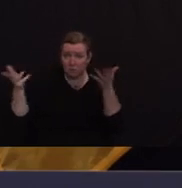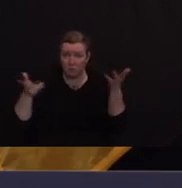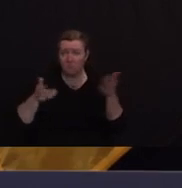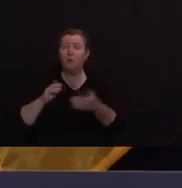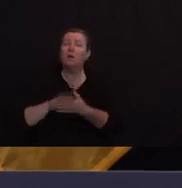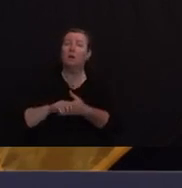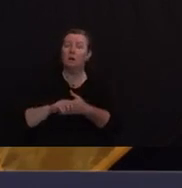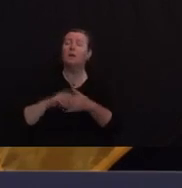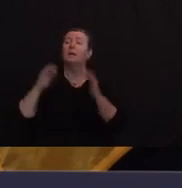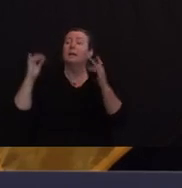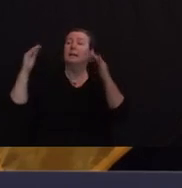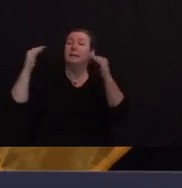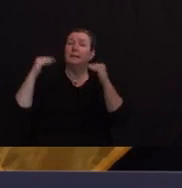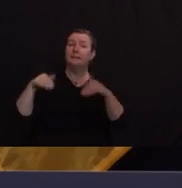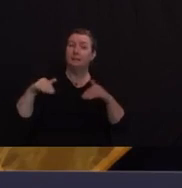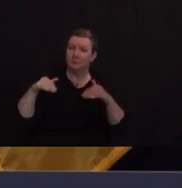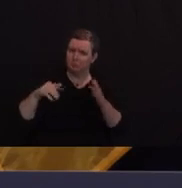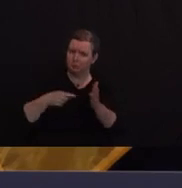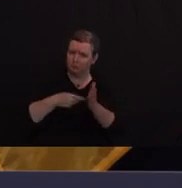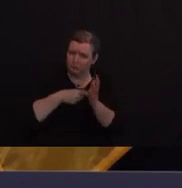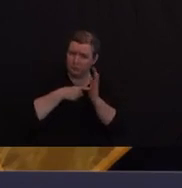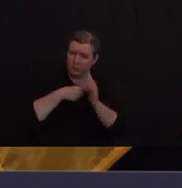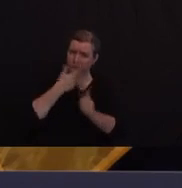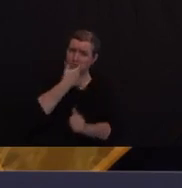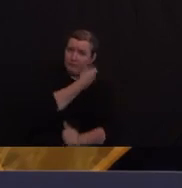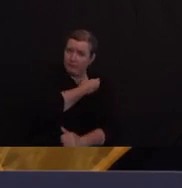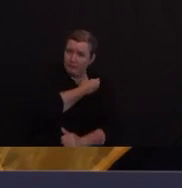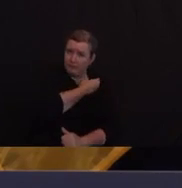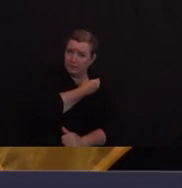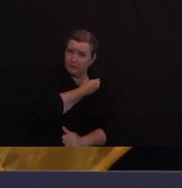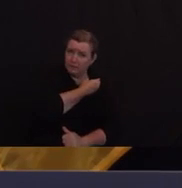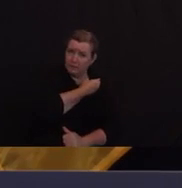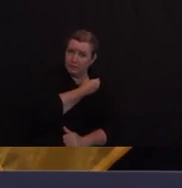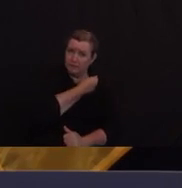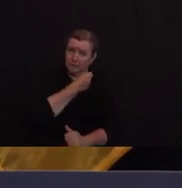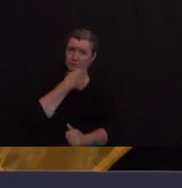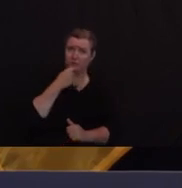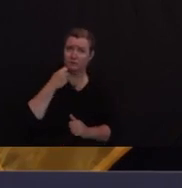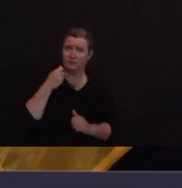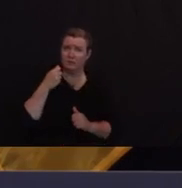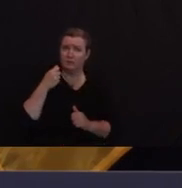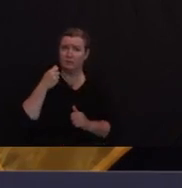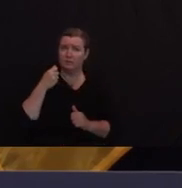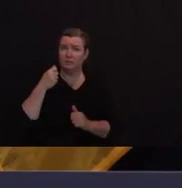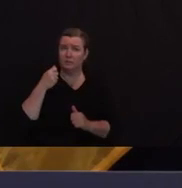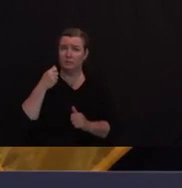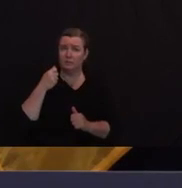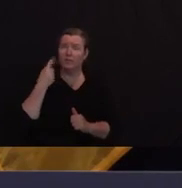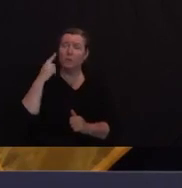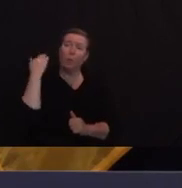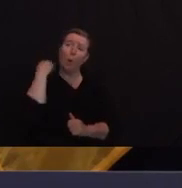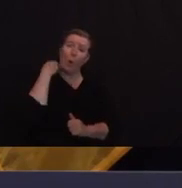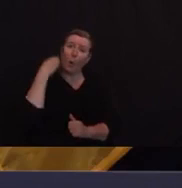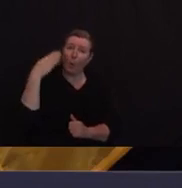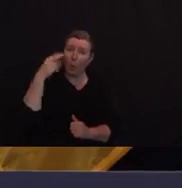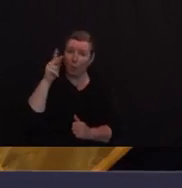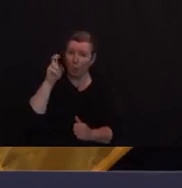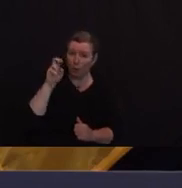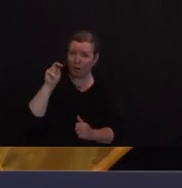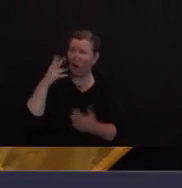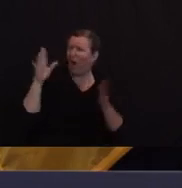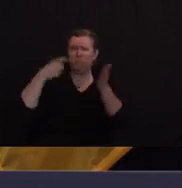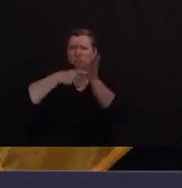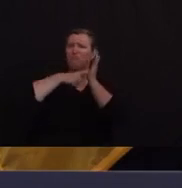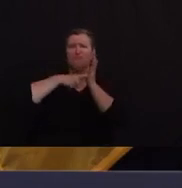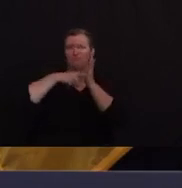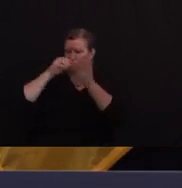On mandating, I think one district in particular, Hoboken, is the one that has stepped up to do that. As a statewide matter, I'll